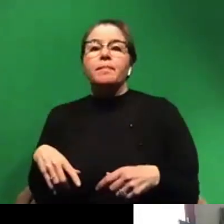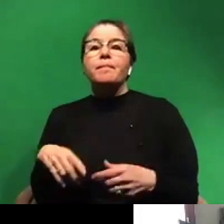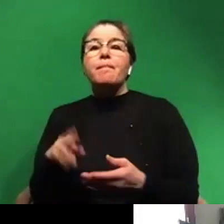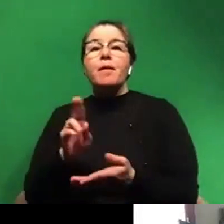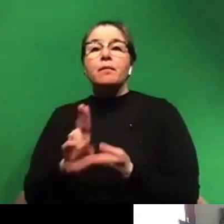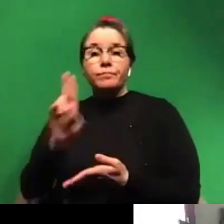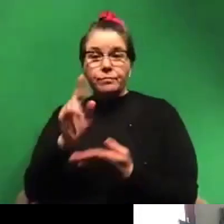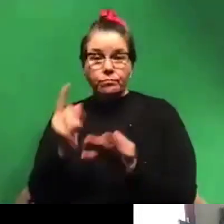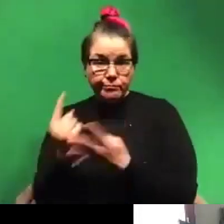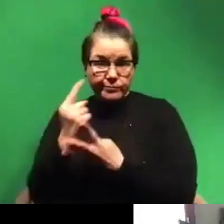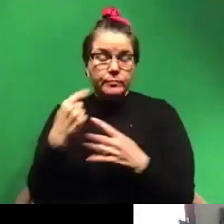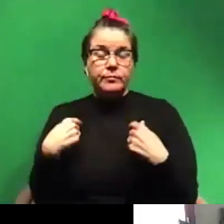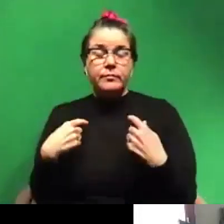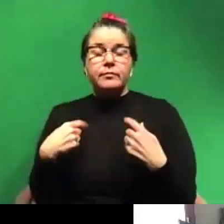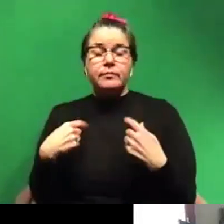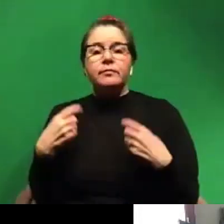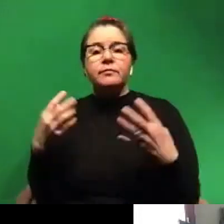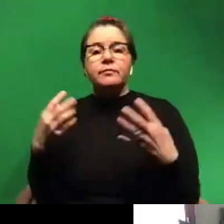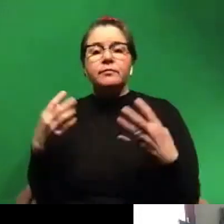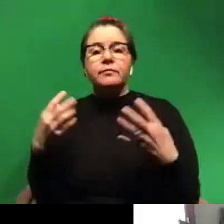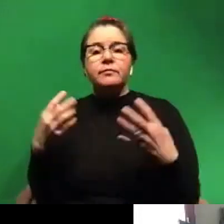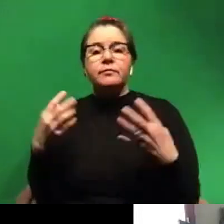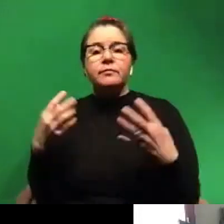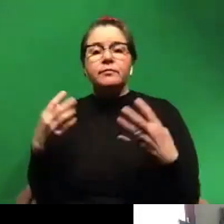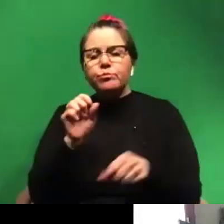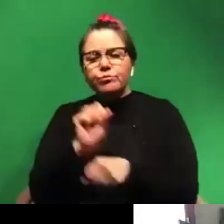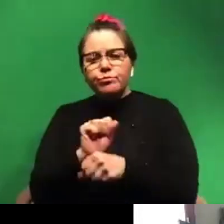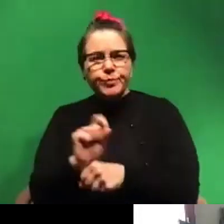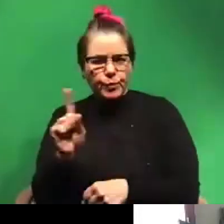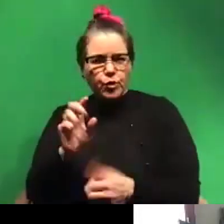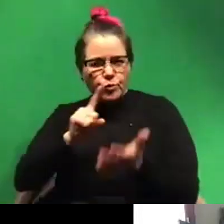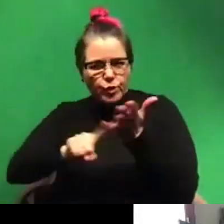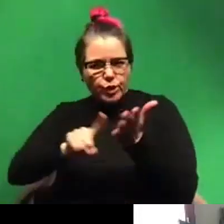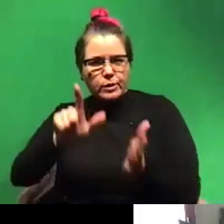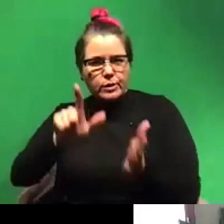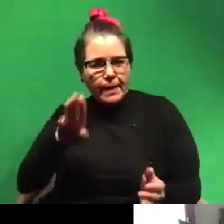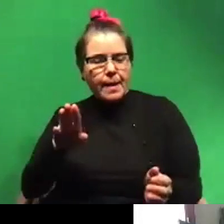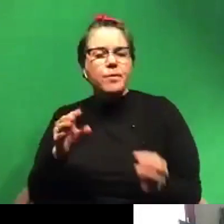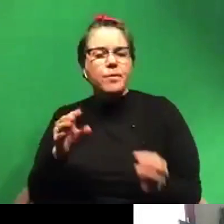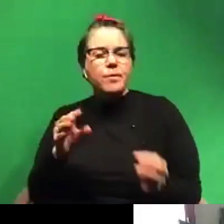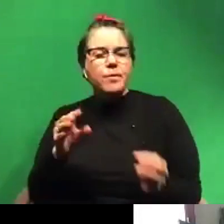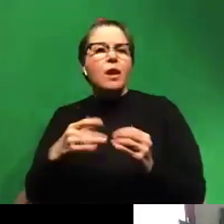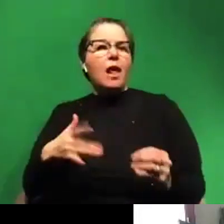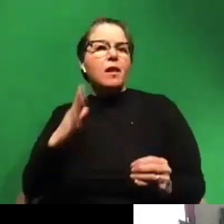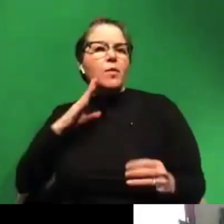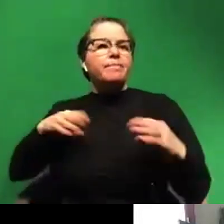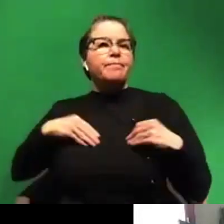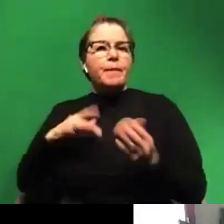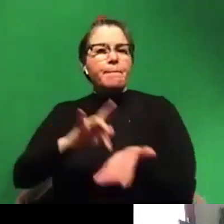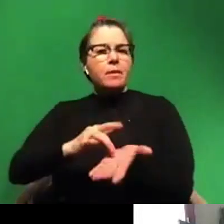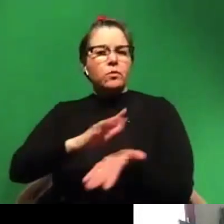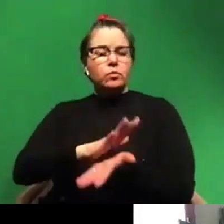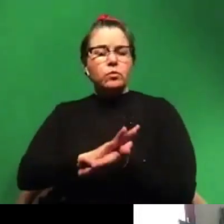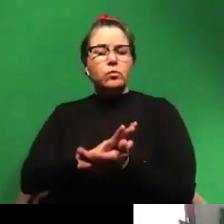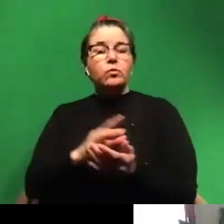undergraduate career, I decided to work in a research lab so that I would be more likely to get into medical school. But when I started working in the